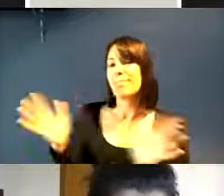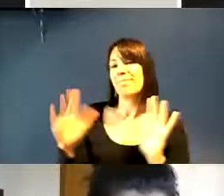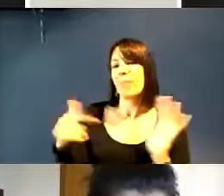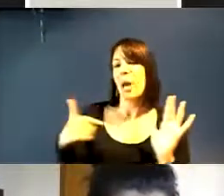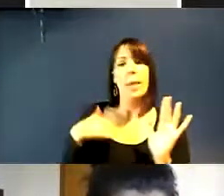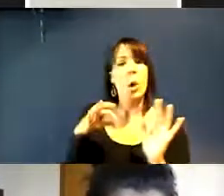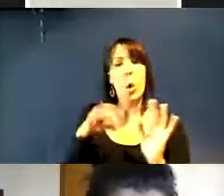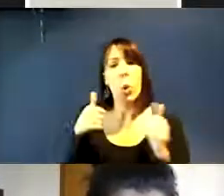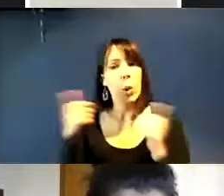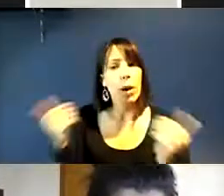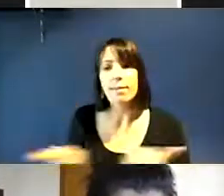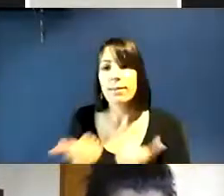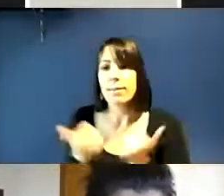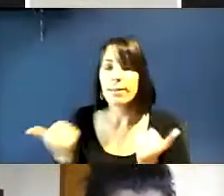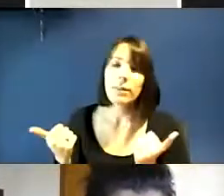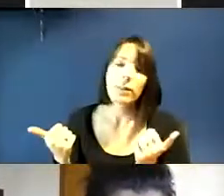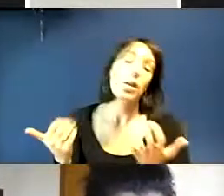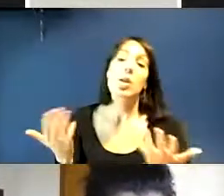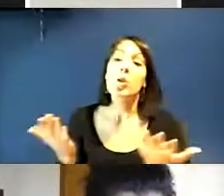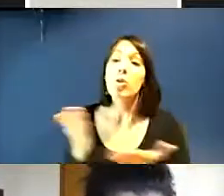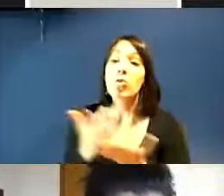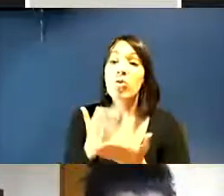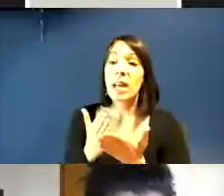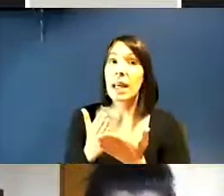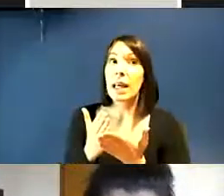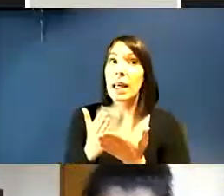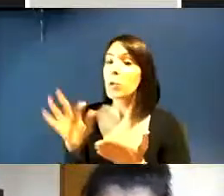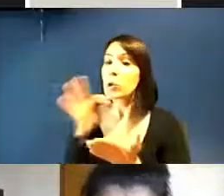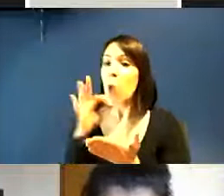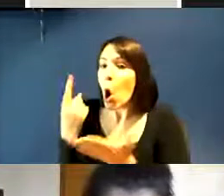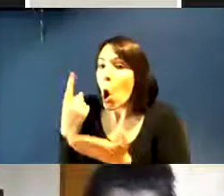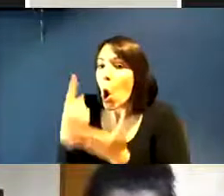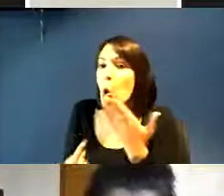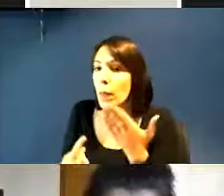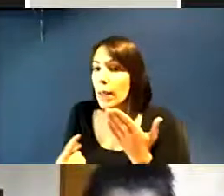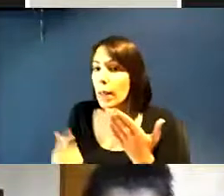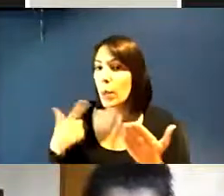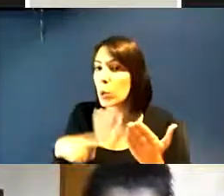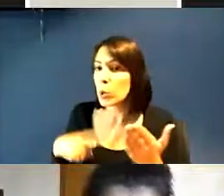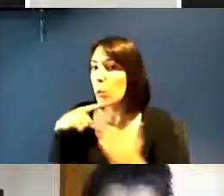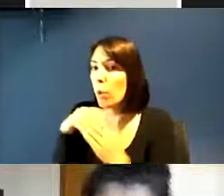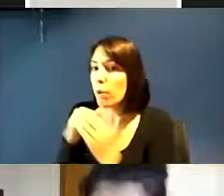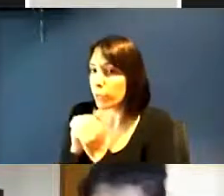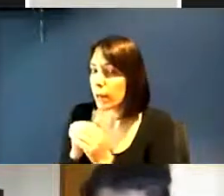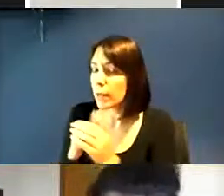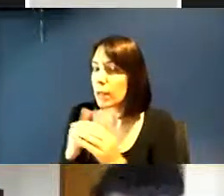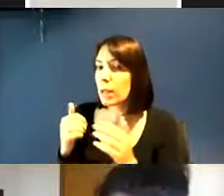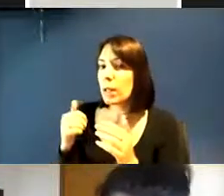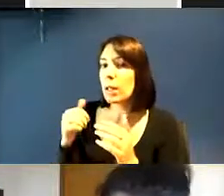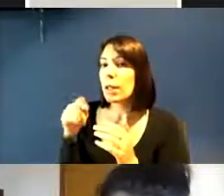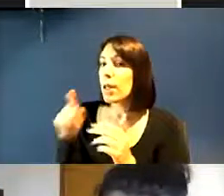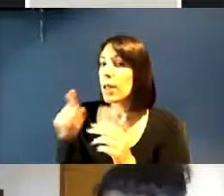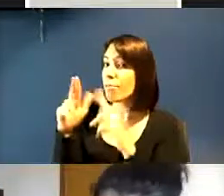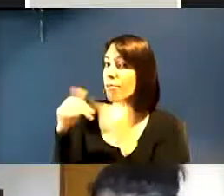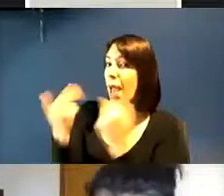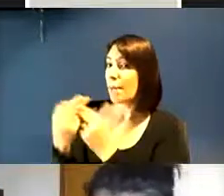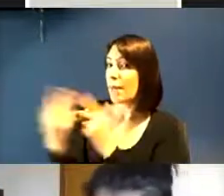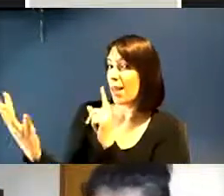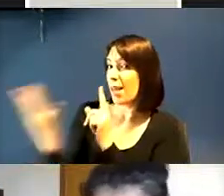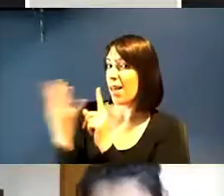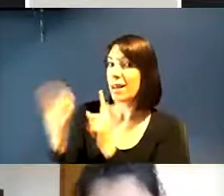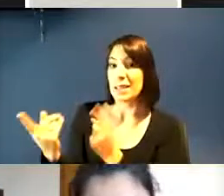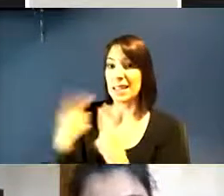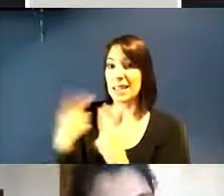that. Now, this wasn't just him. This wasn't just that. There was family that was reinforcing this concept. There